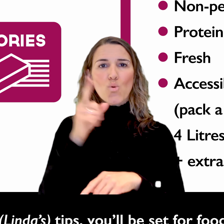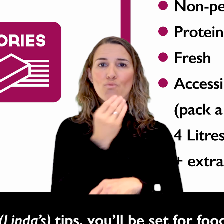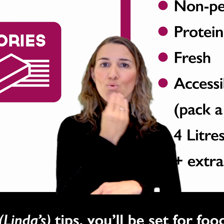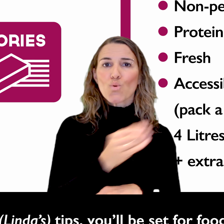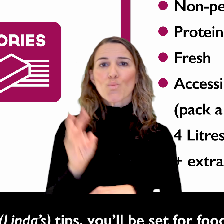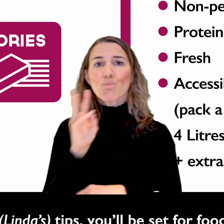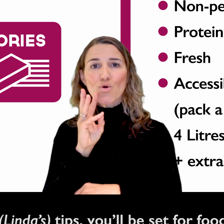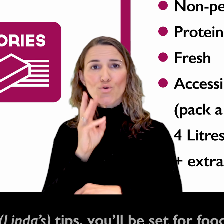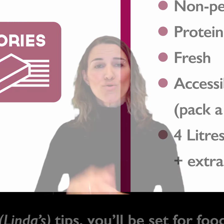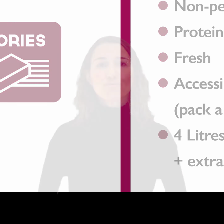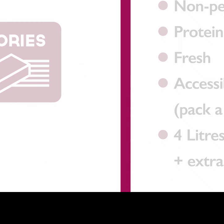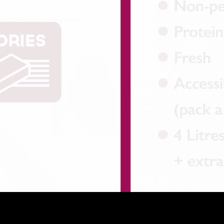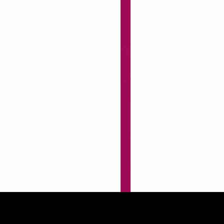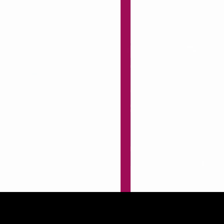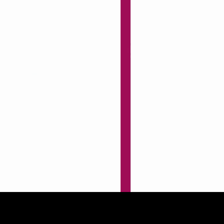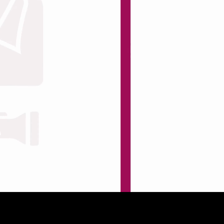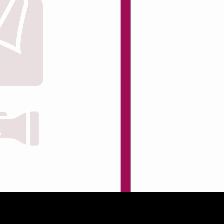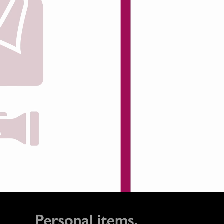and water.